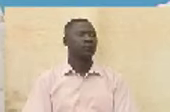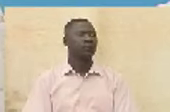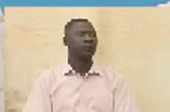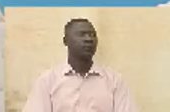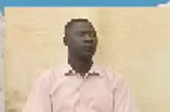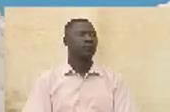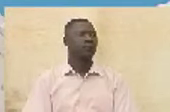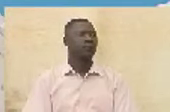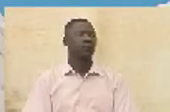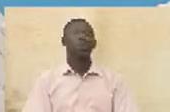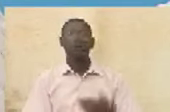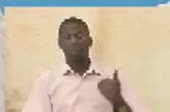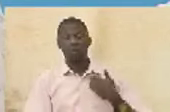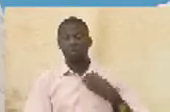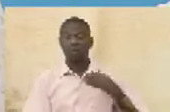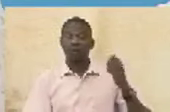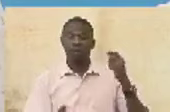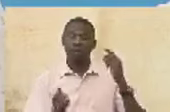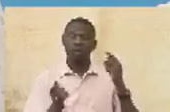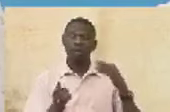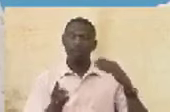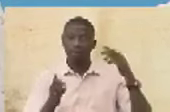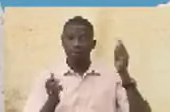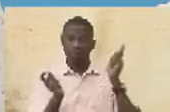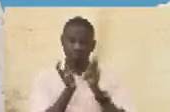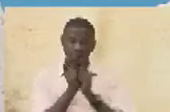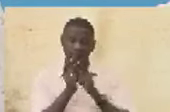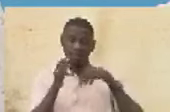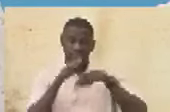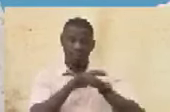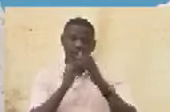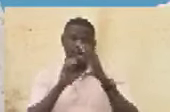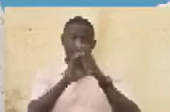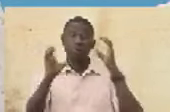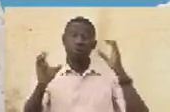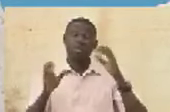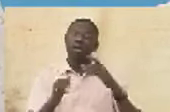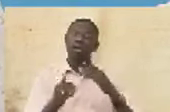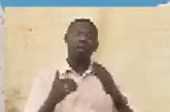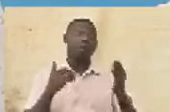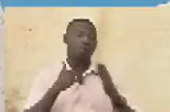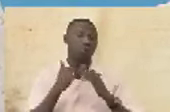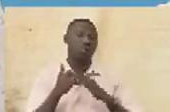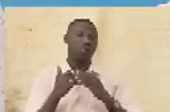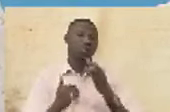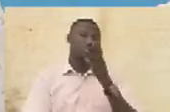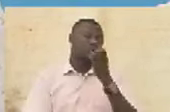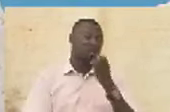ma asata. The people I found on board the bus were even more than 30 or even 100 people.